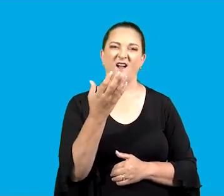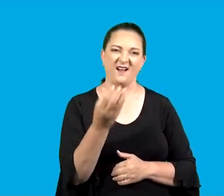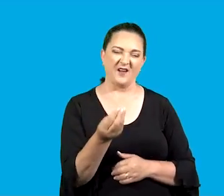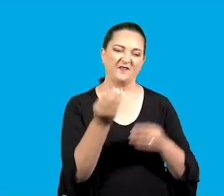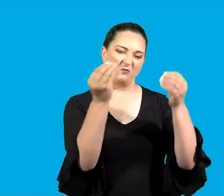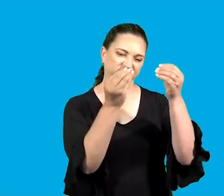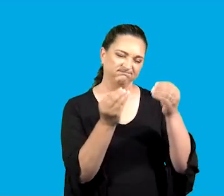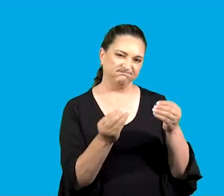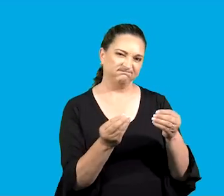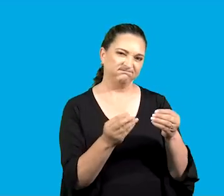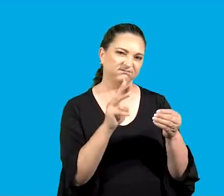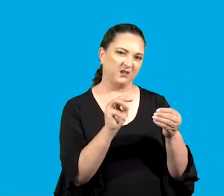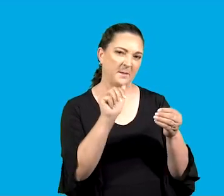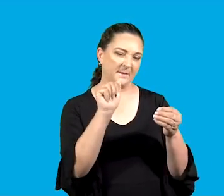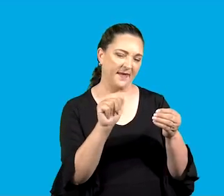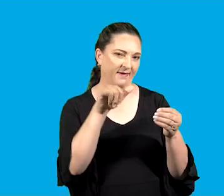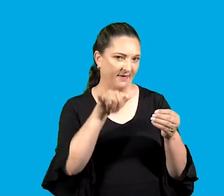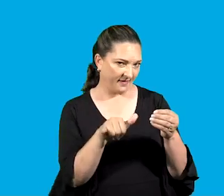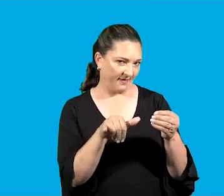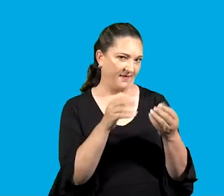budgeted figures for May.